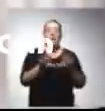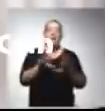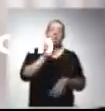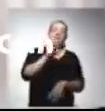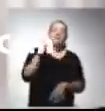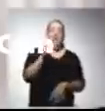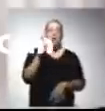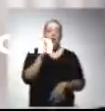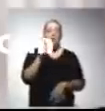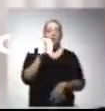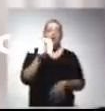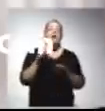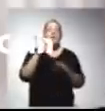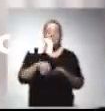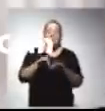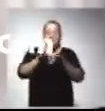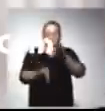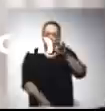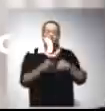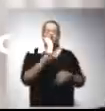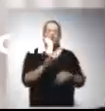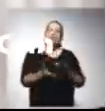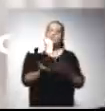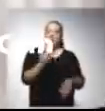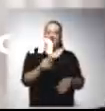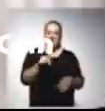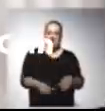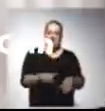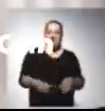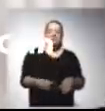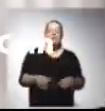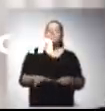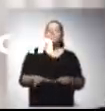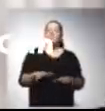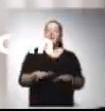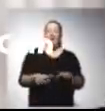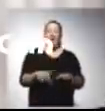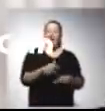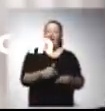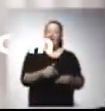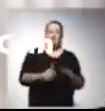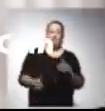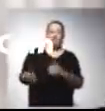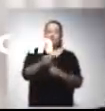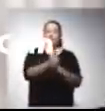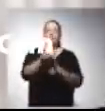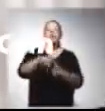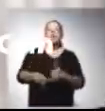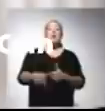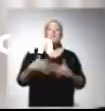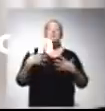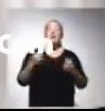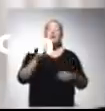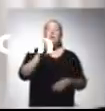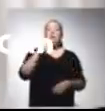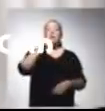their scientists there are saying that it's not over by far. And if you, a lot of you watch Bushcraft Bear, and I know I do, he